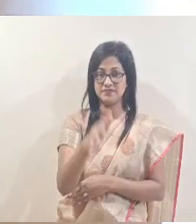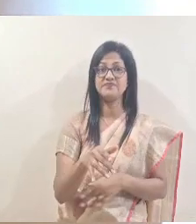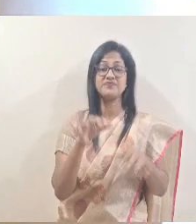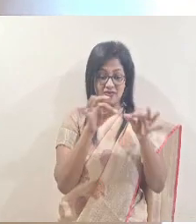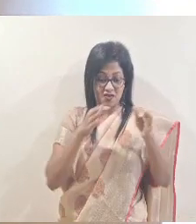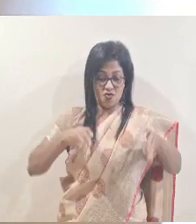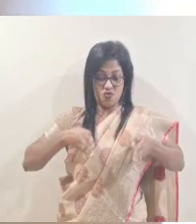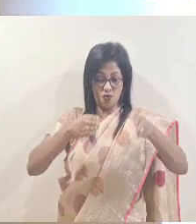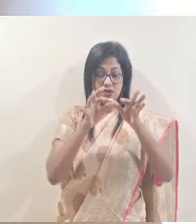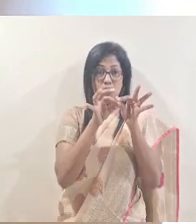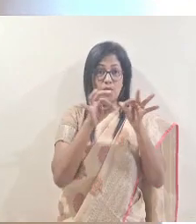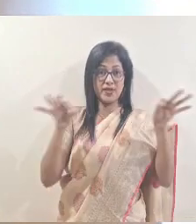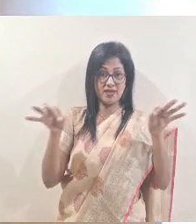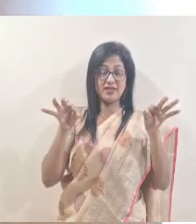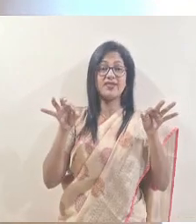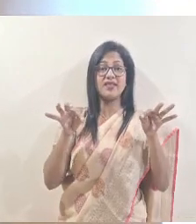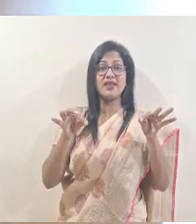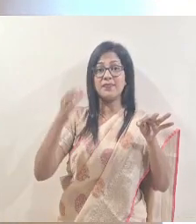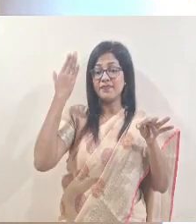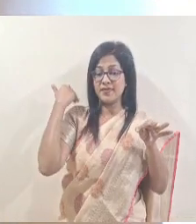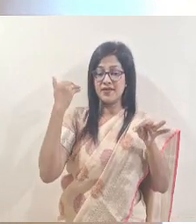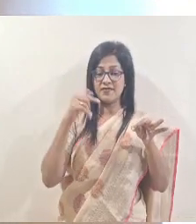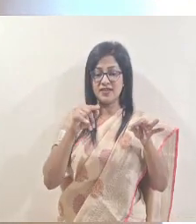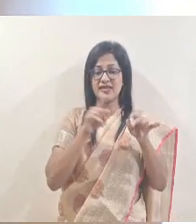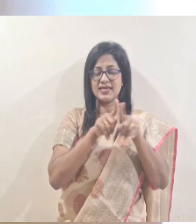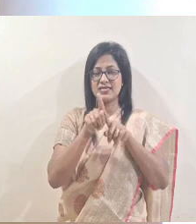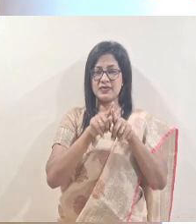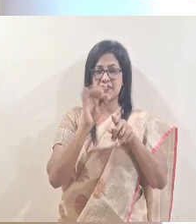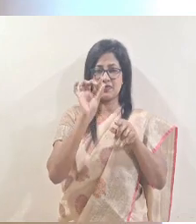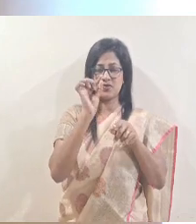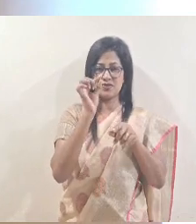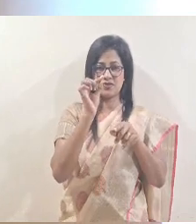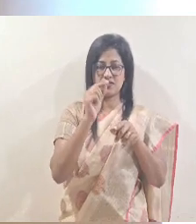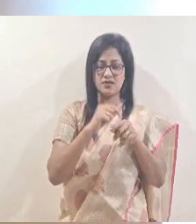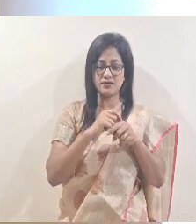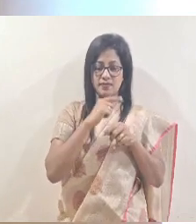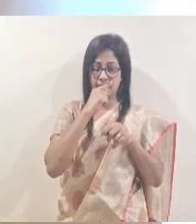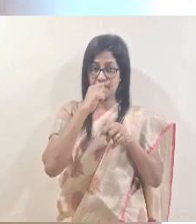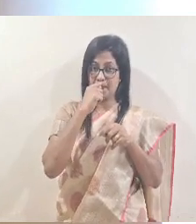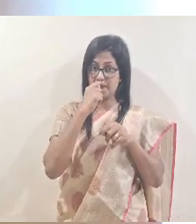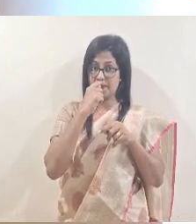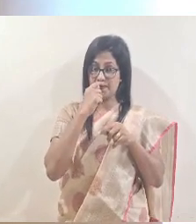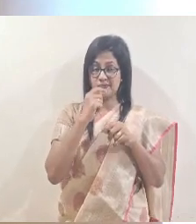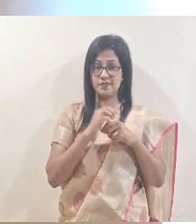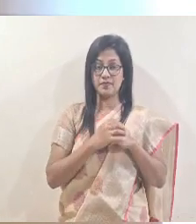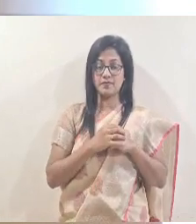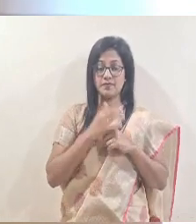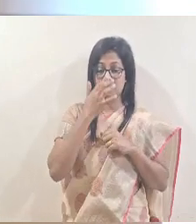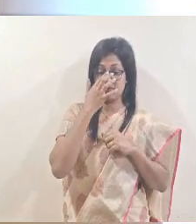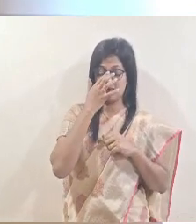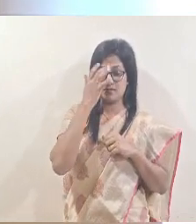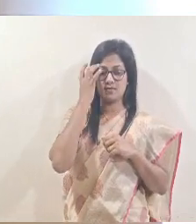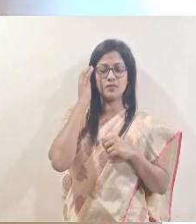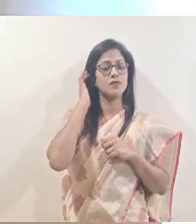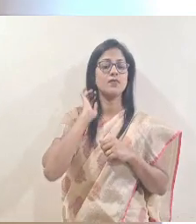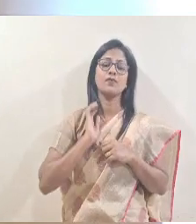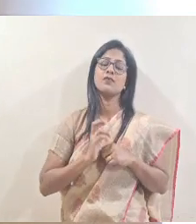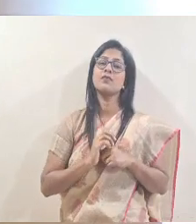The width of the roads, as previously, just a second. Maybe I can show my